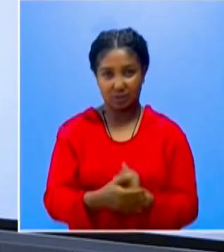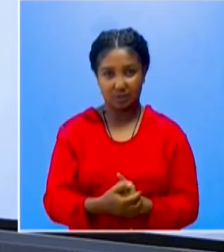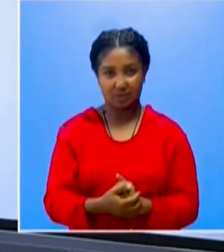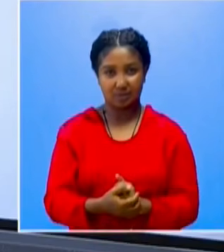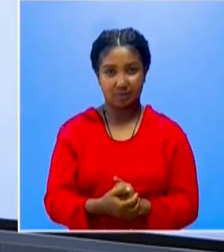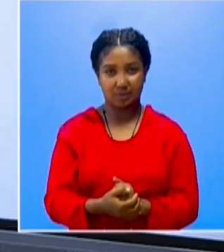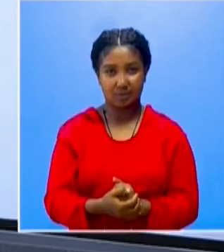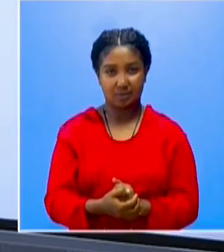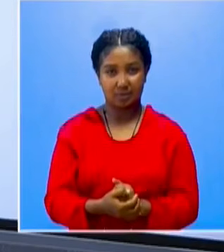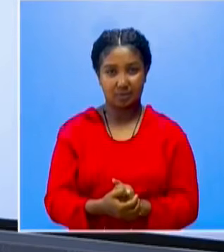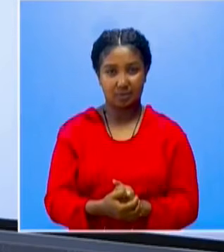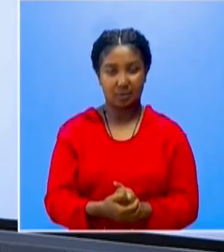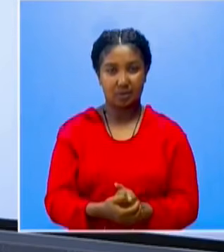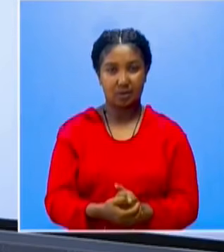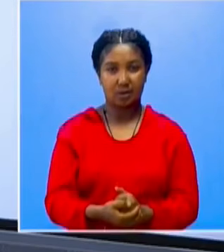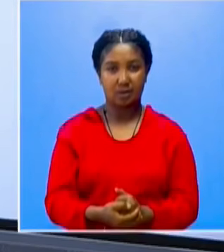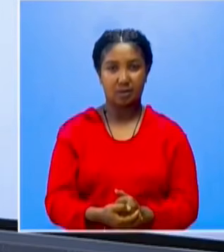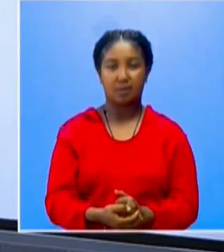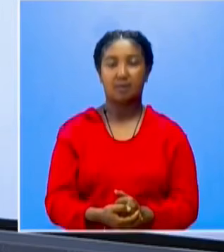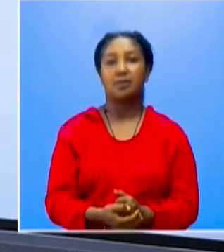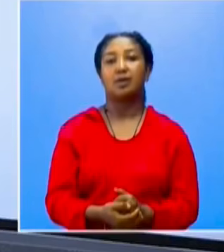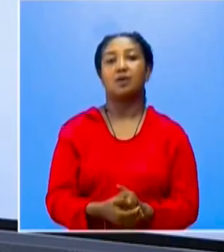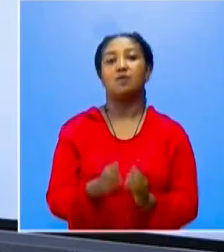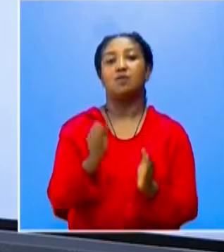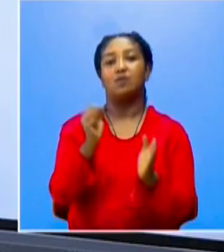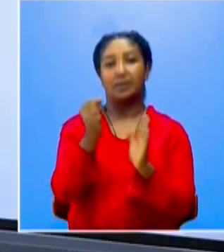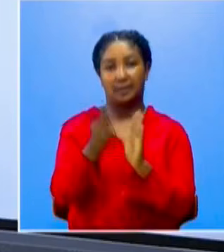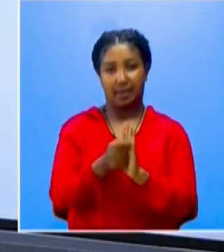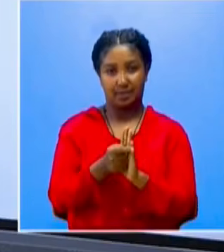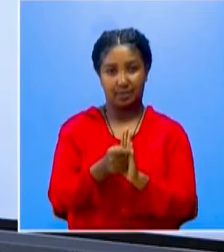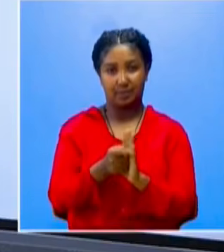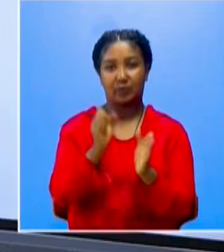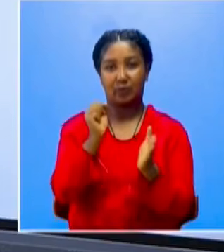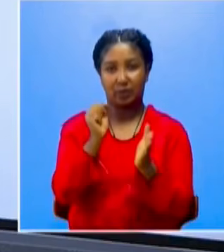Yeah? Okay. For example,